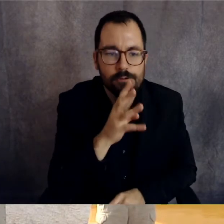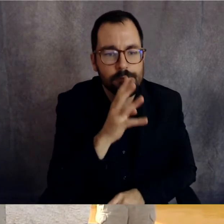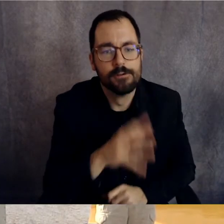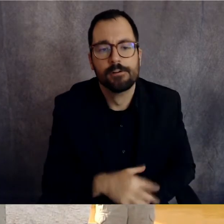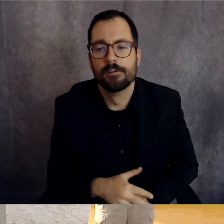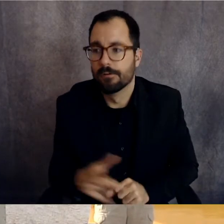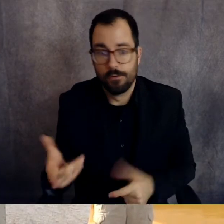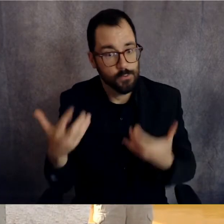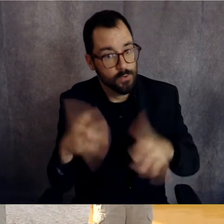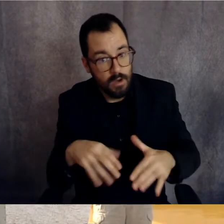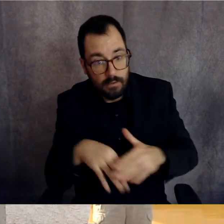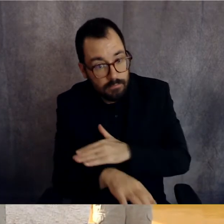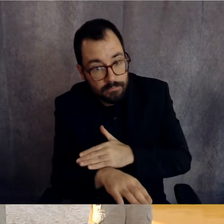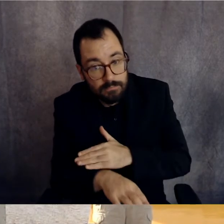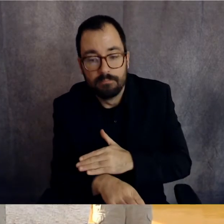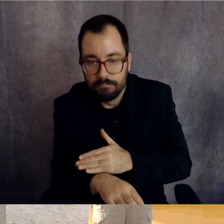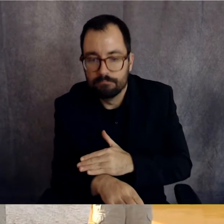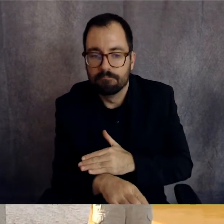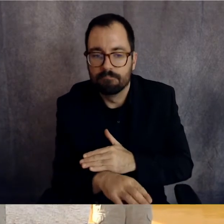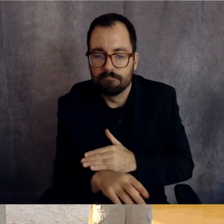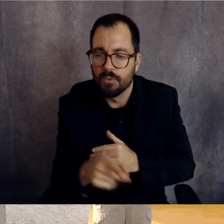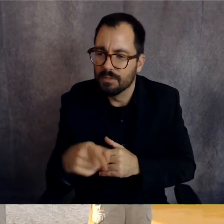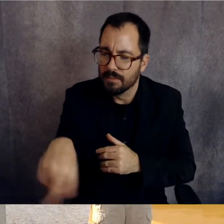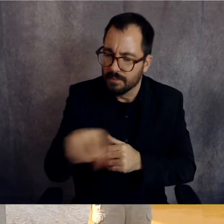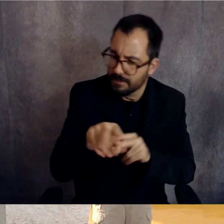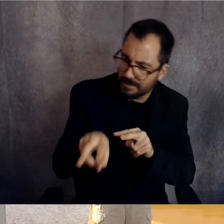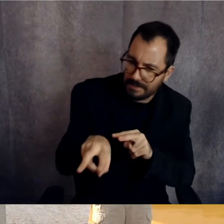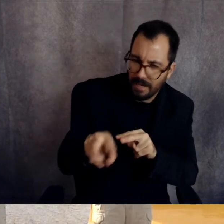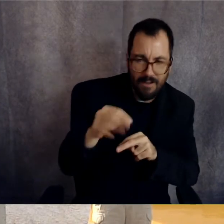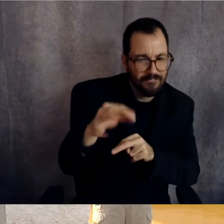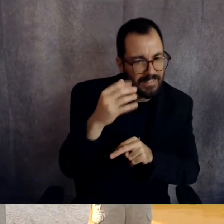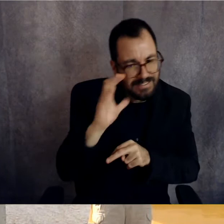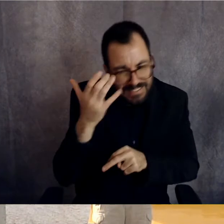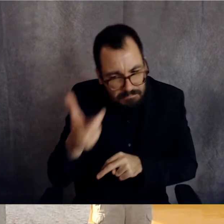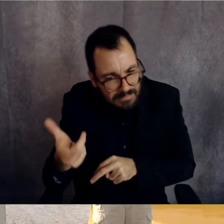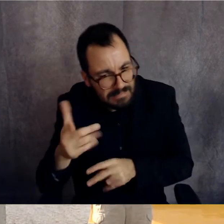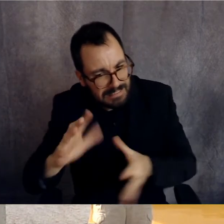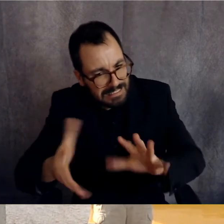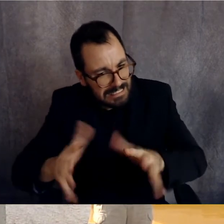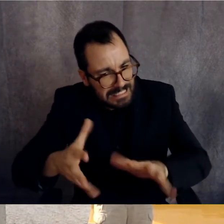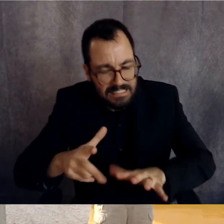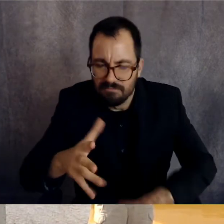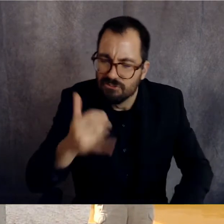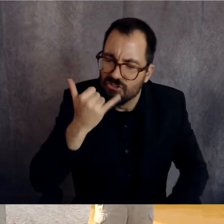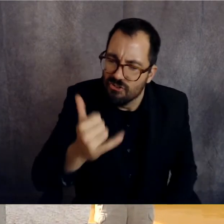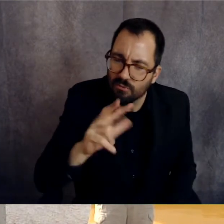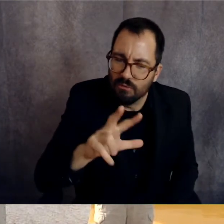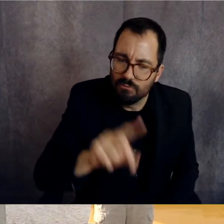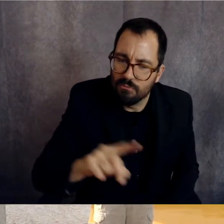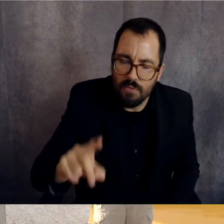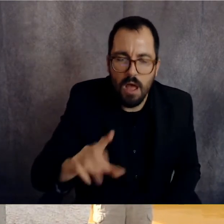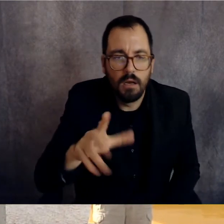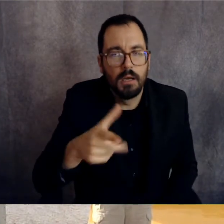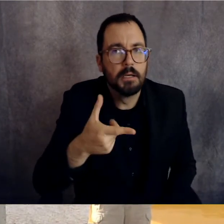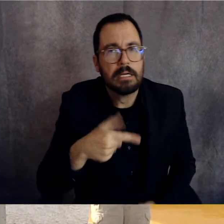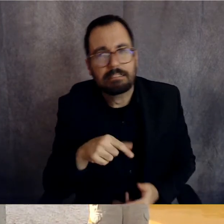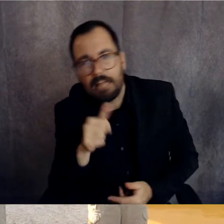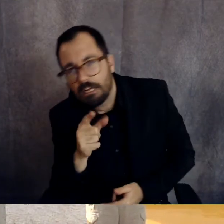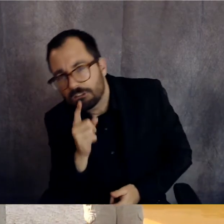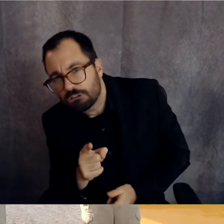in. So if the public sees anyone that looks vulnerable, they should call 311. Always err on the side of